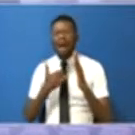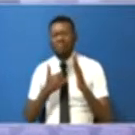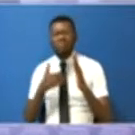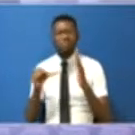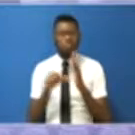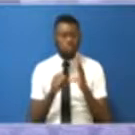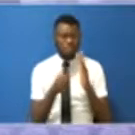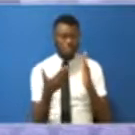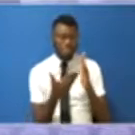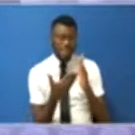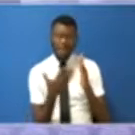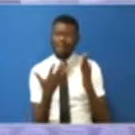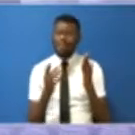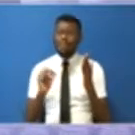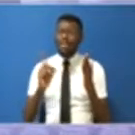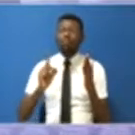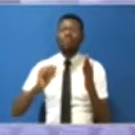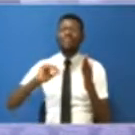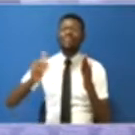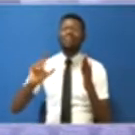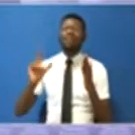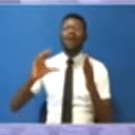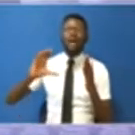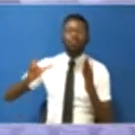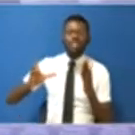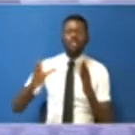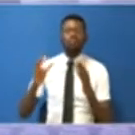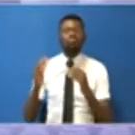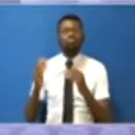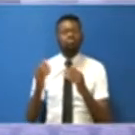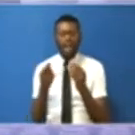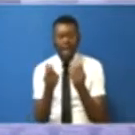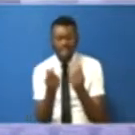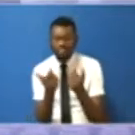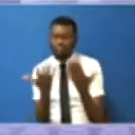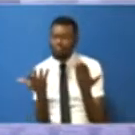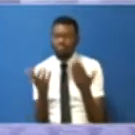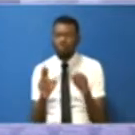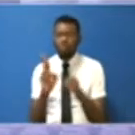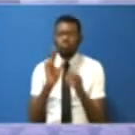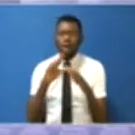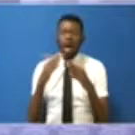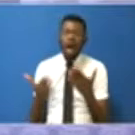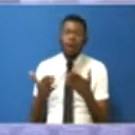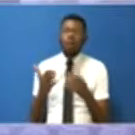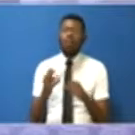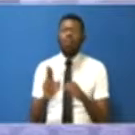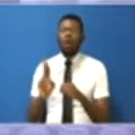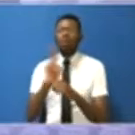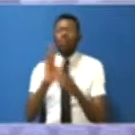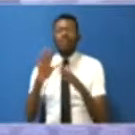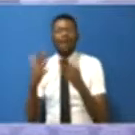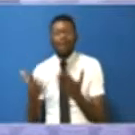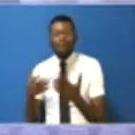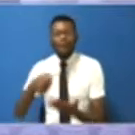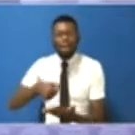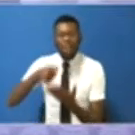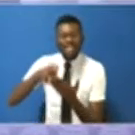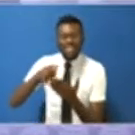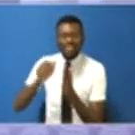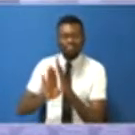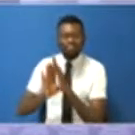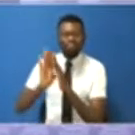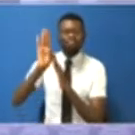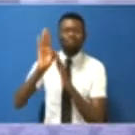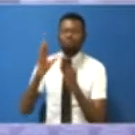of assets and liabilities of nairobi city county the statement of cash flow the statement of appropriation recurrent budget and development